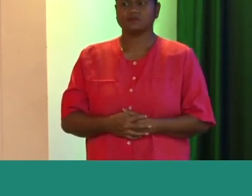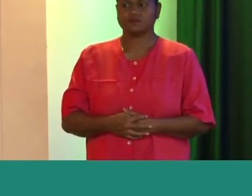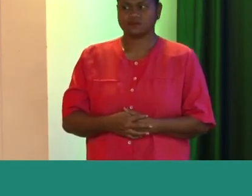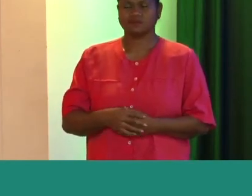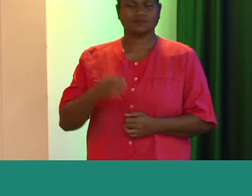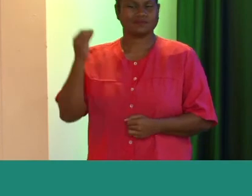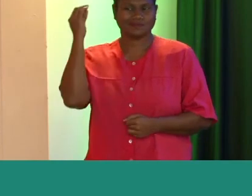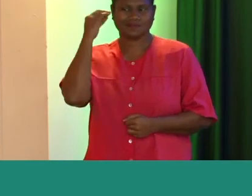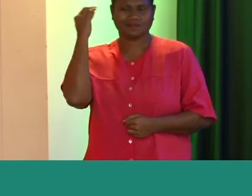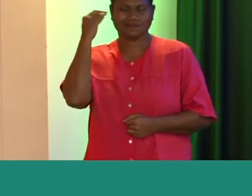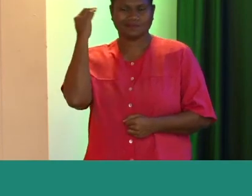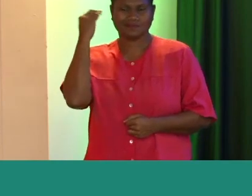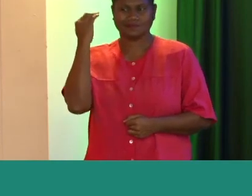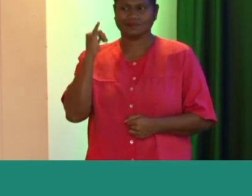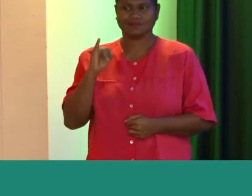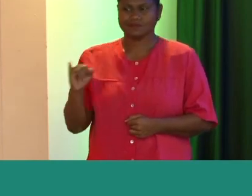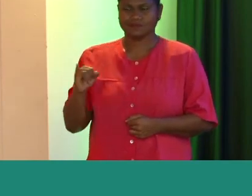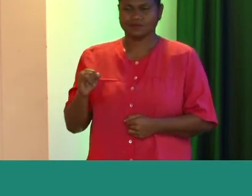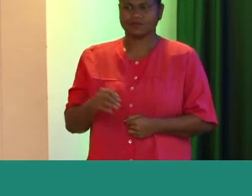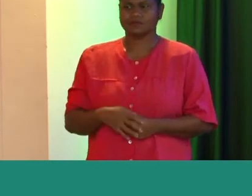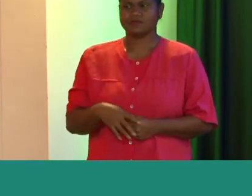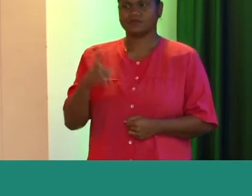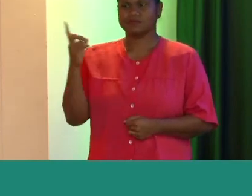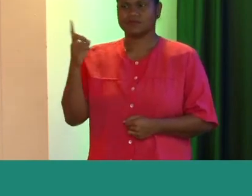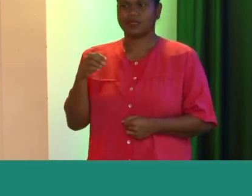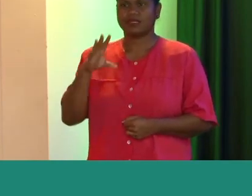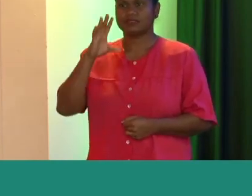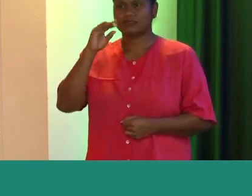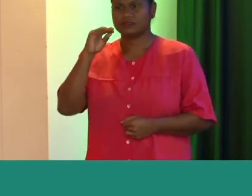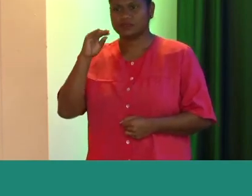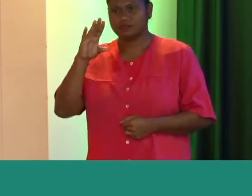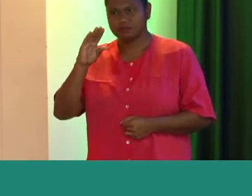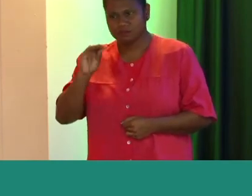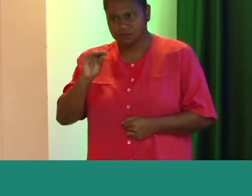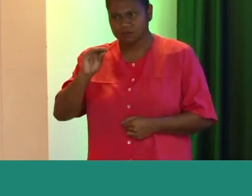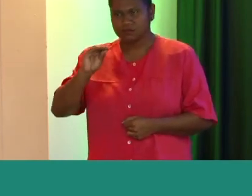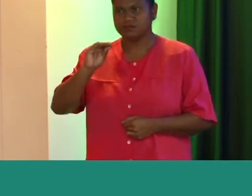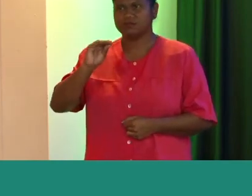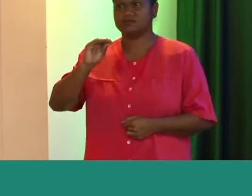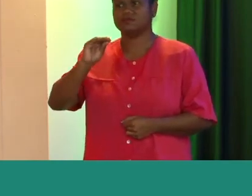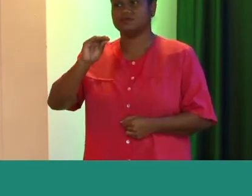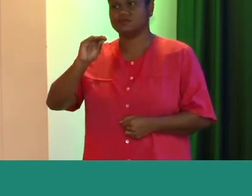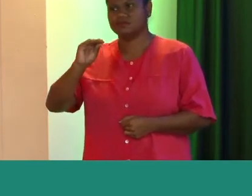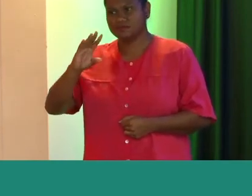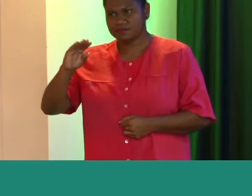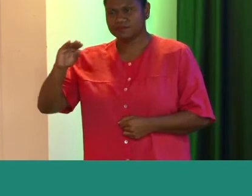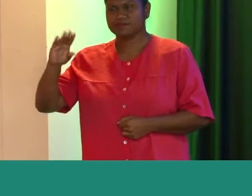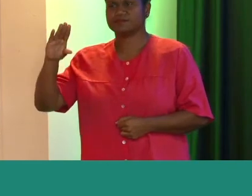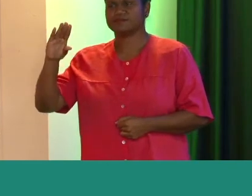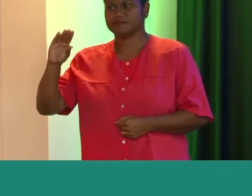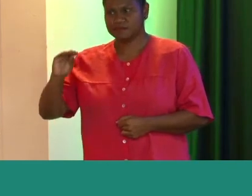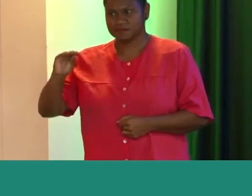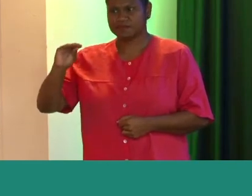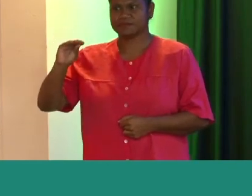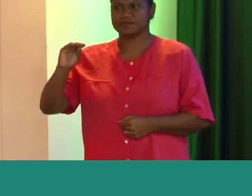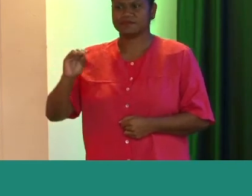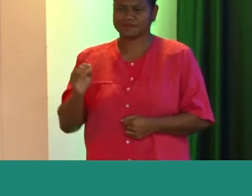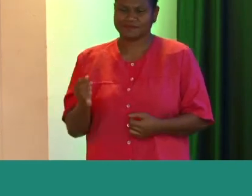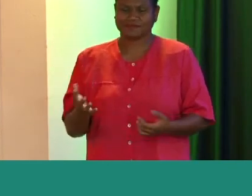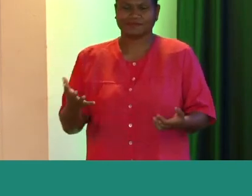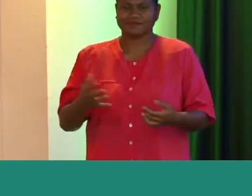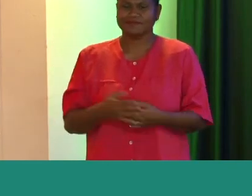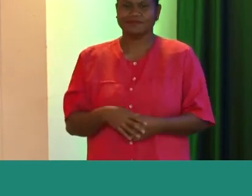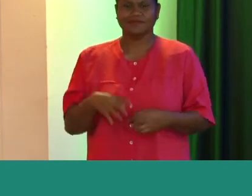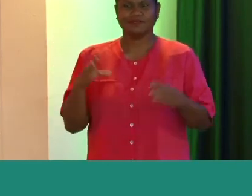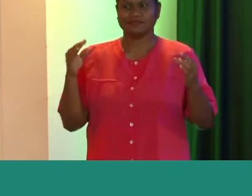so you're like freezing in between what you're saying, and then it's not coming out really